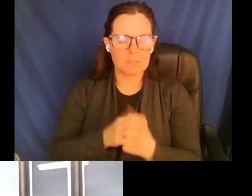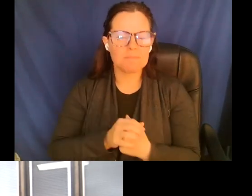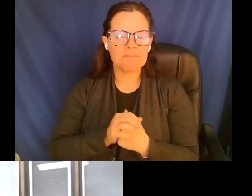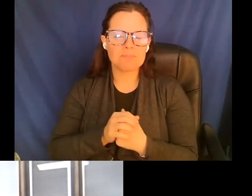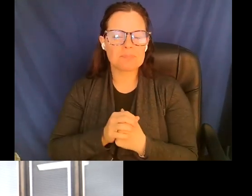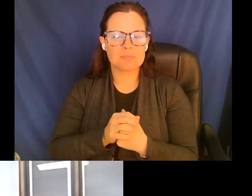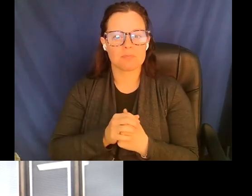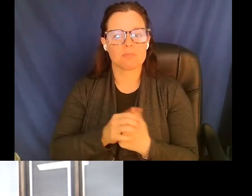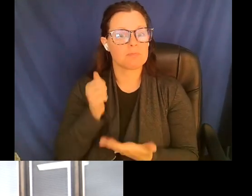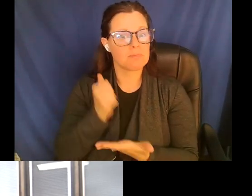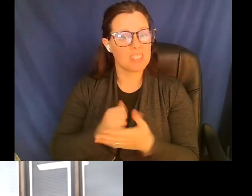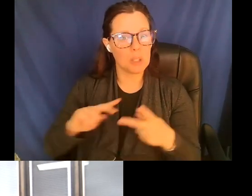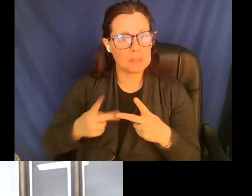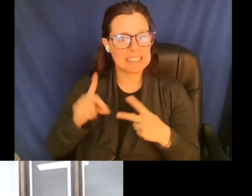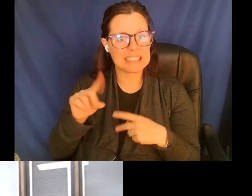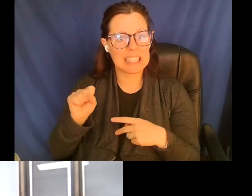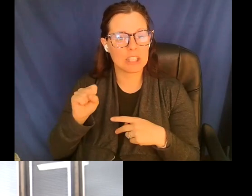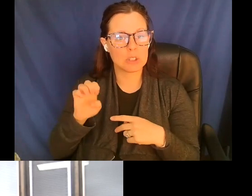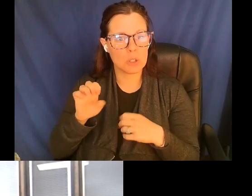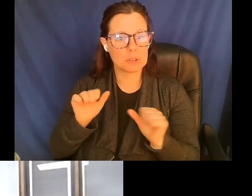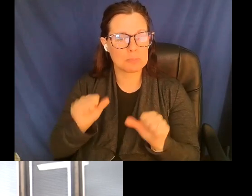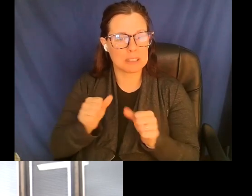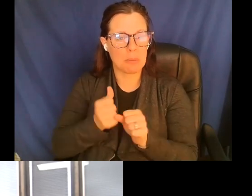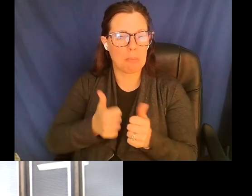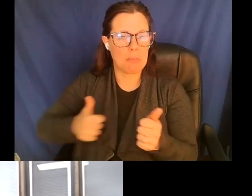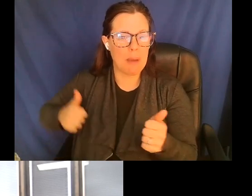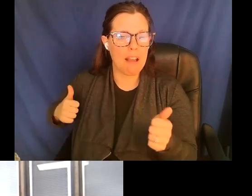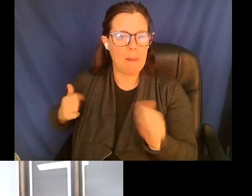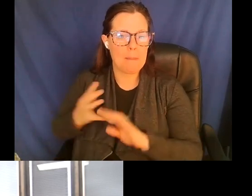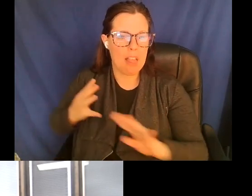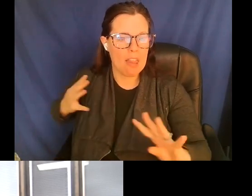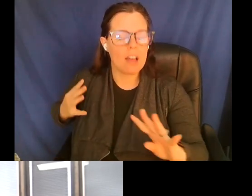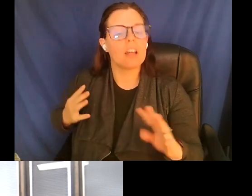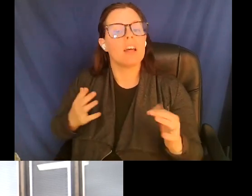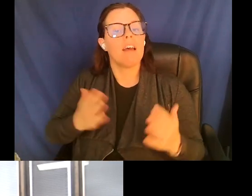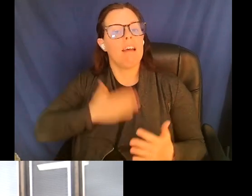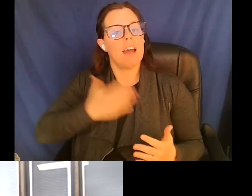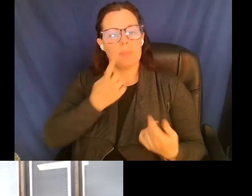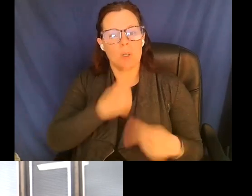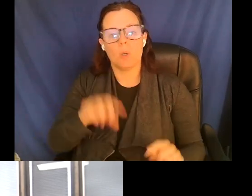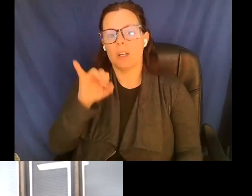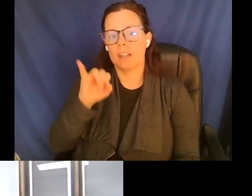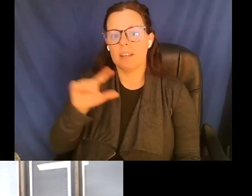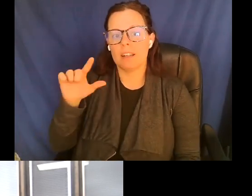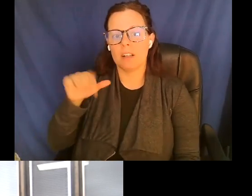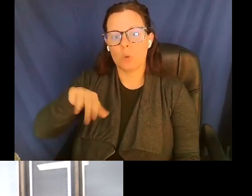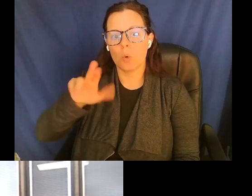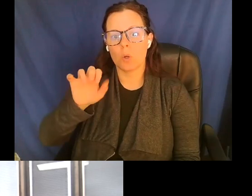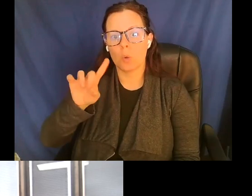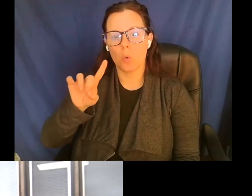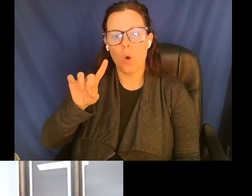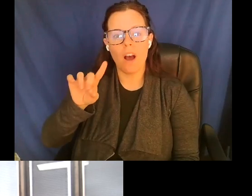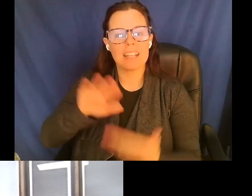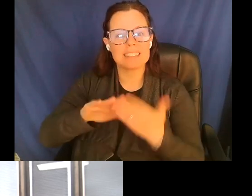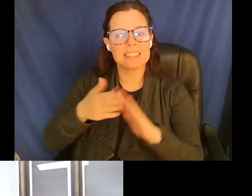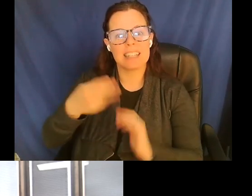To help with that second dose bottleneck, we are happy to announce today that at Illinois Quad City Hy-Vee pharmacies, they